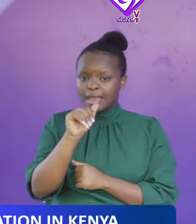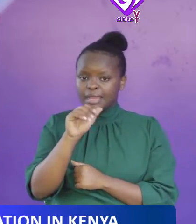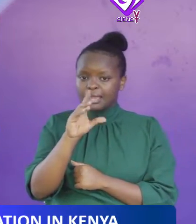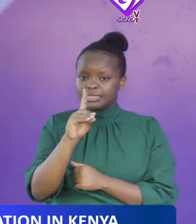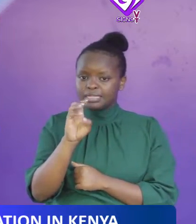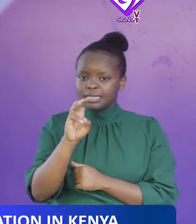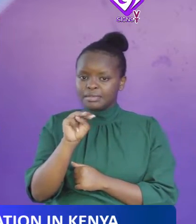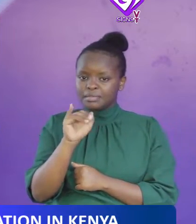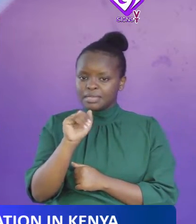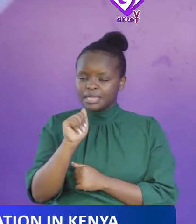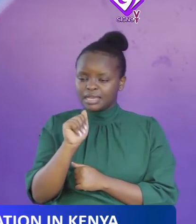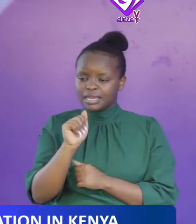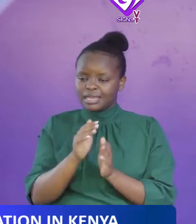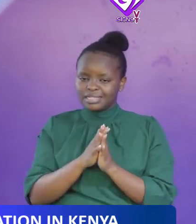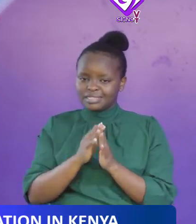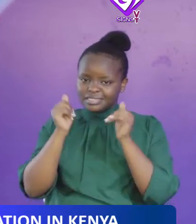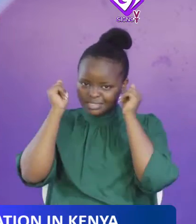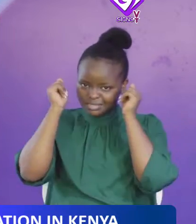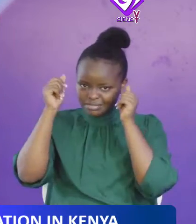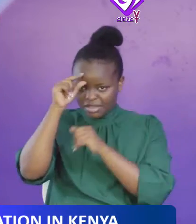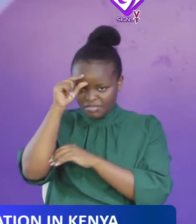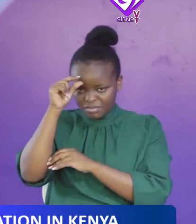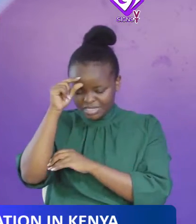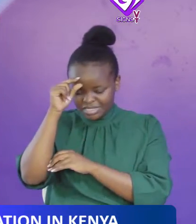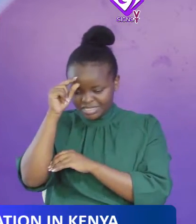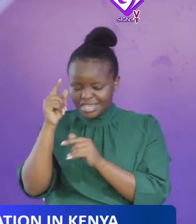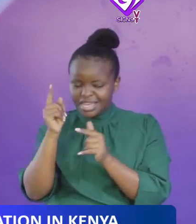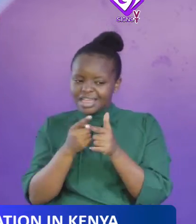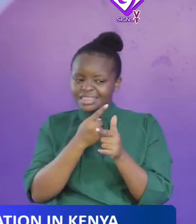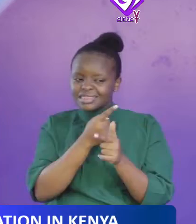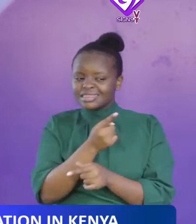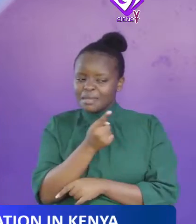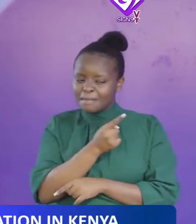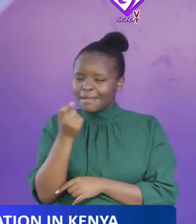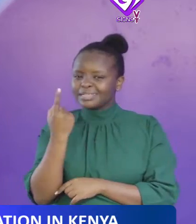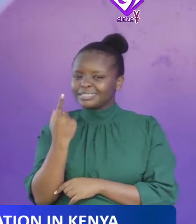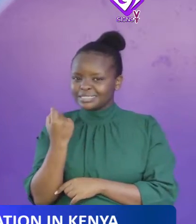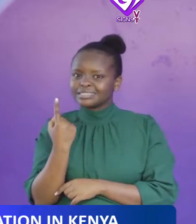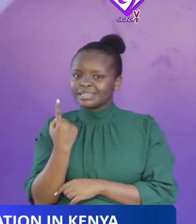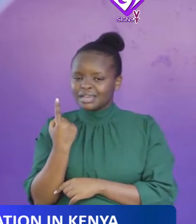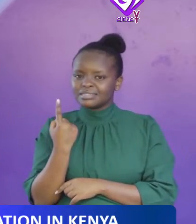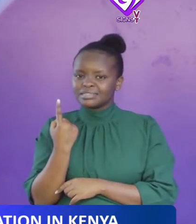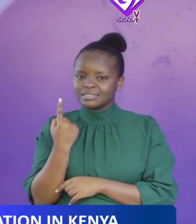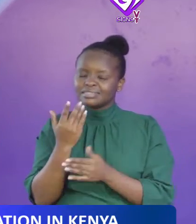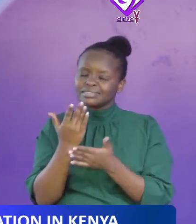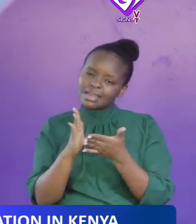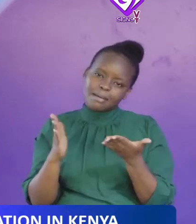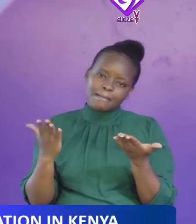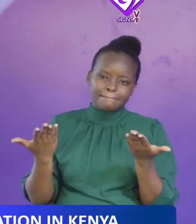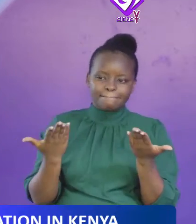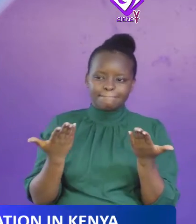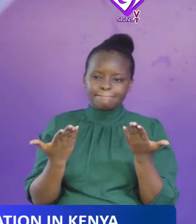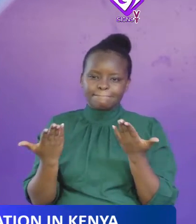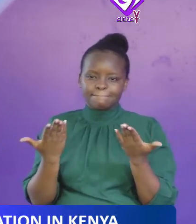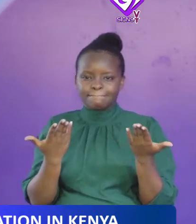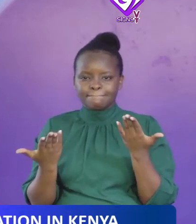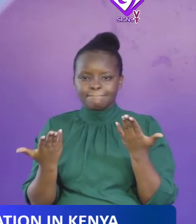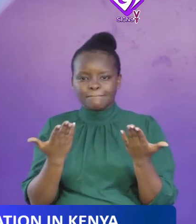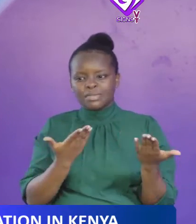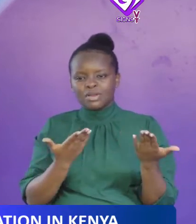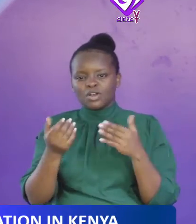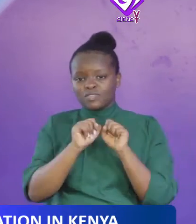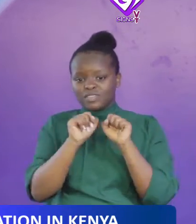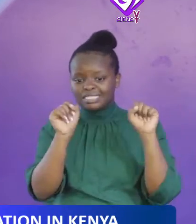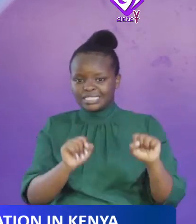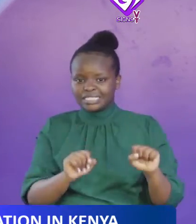in the government were at some point also in the academia. Yeah. So they understand some of the systems